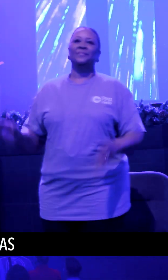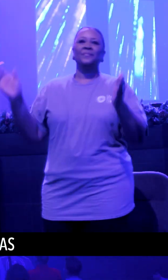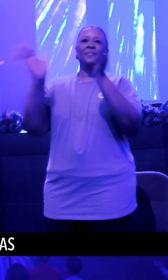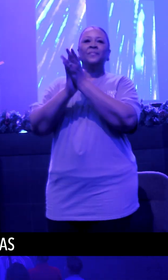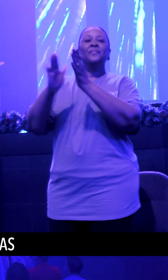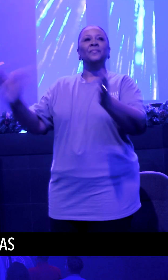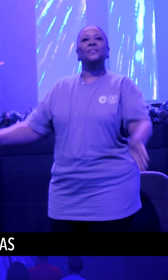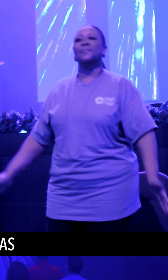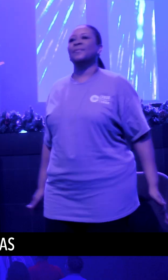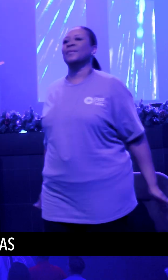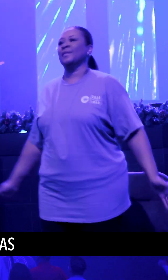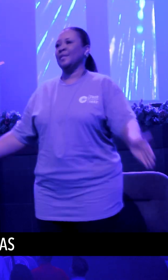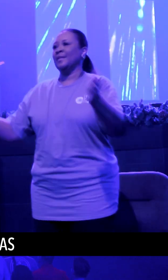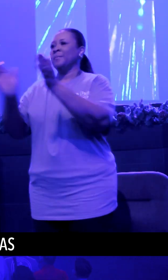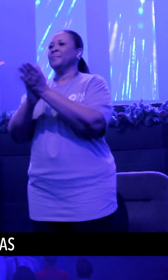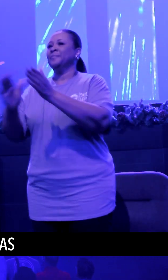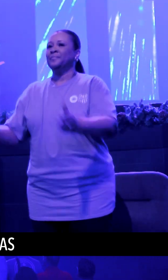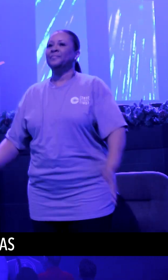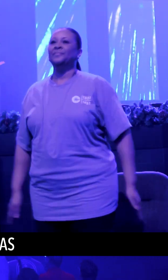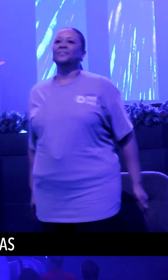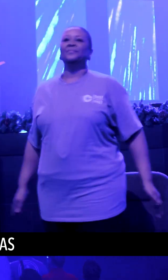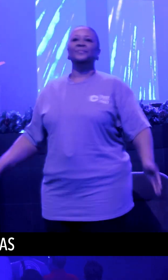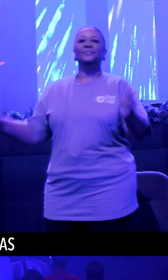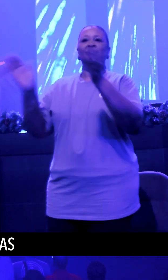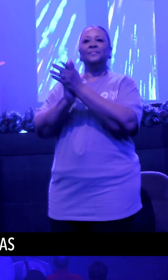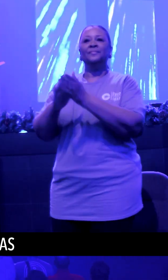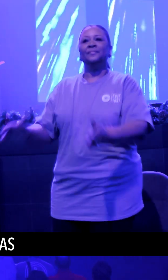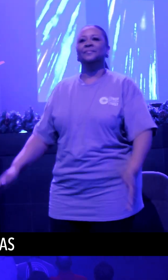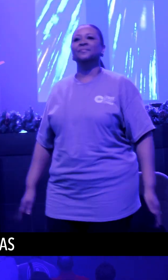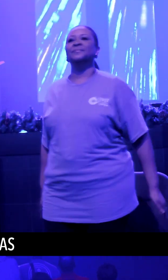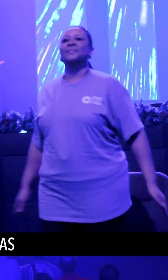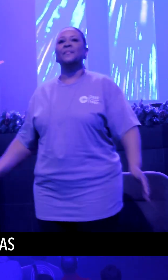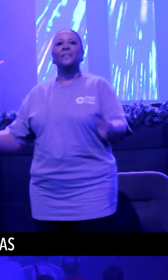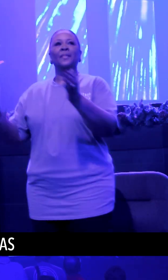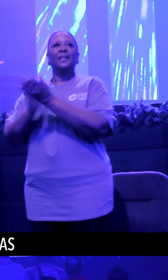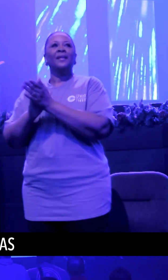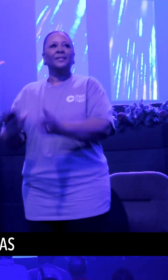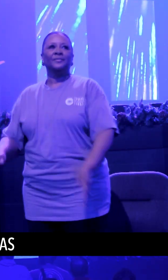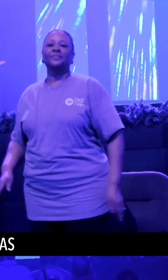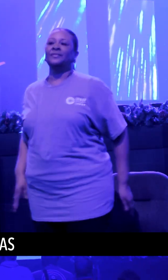Together like this, church. Come on. There's joy in this house. Come on.